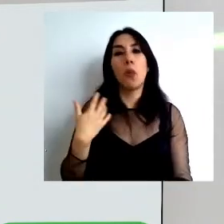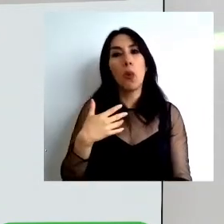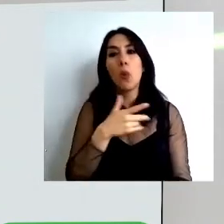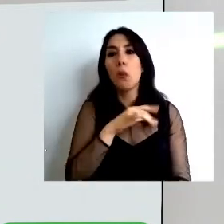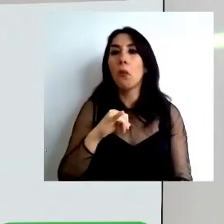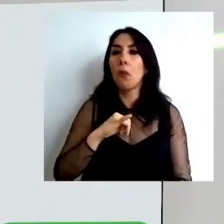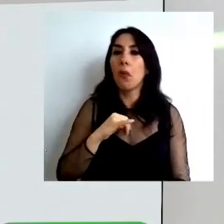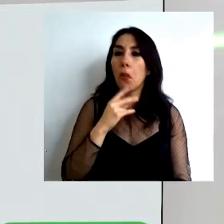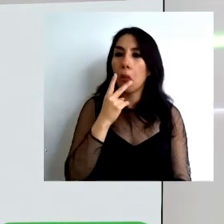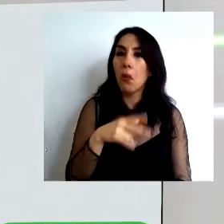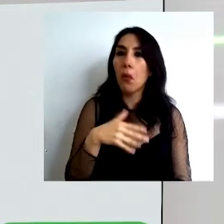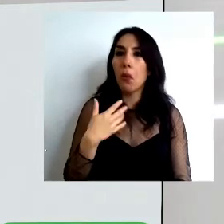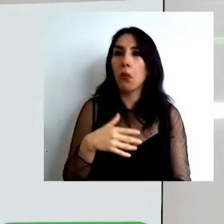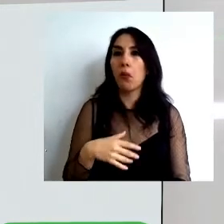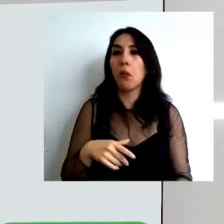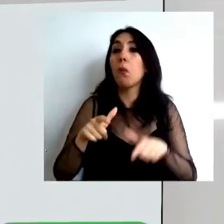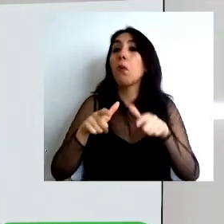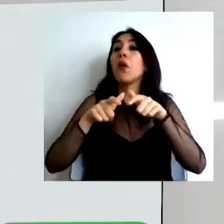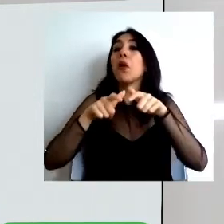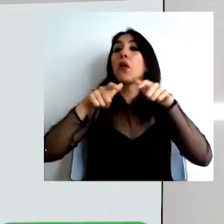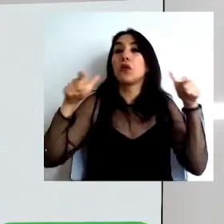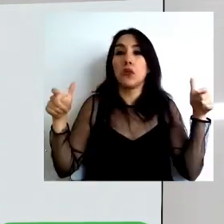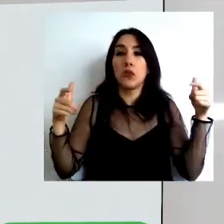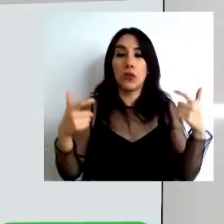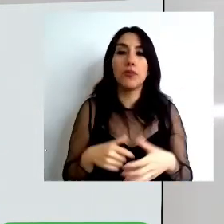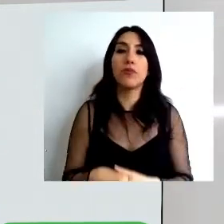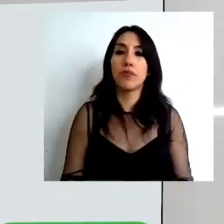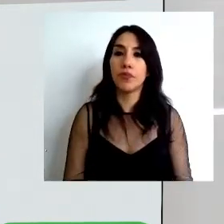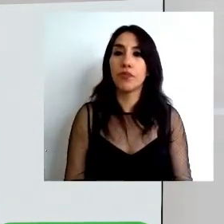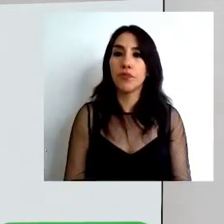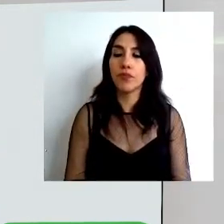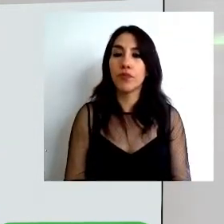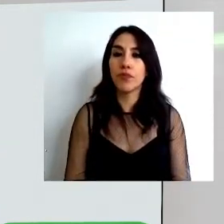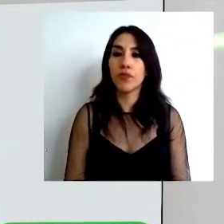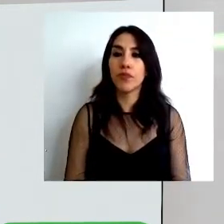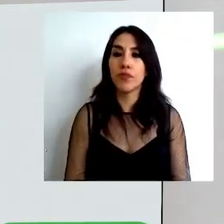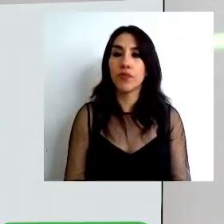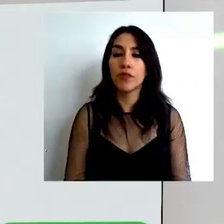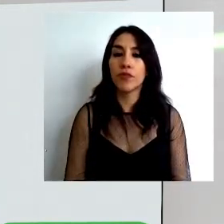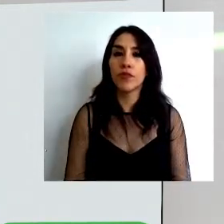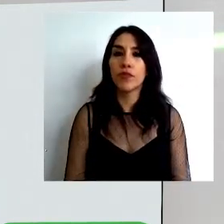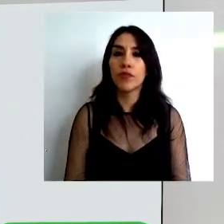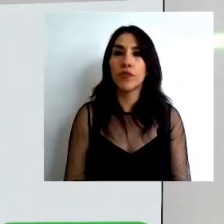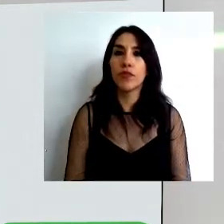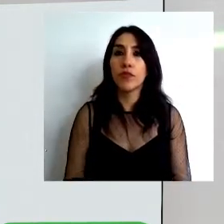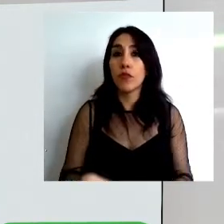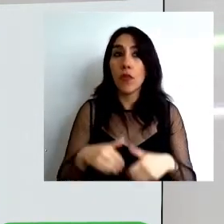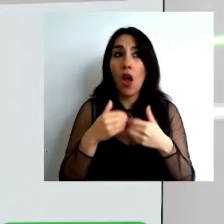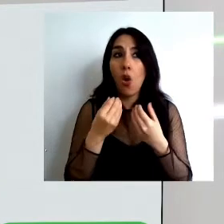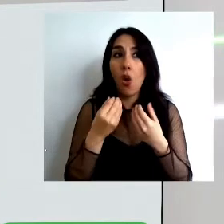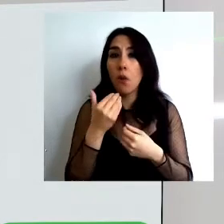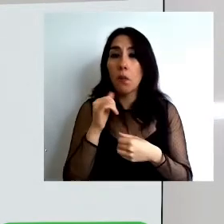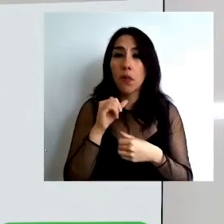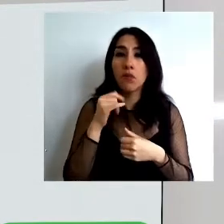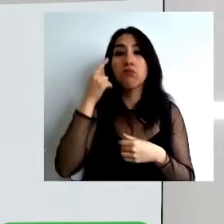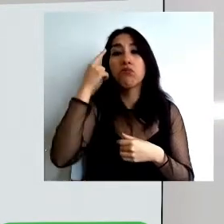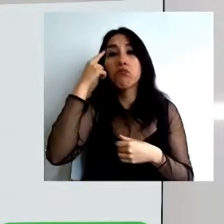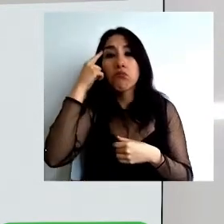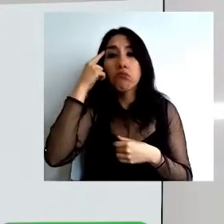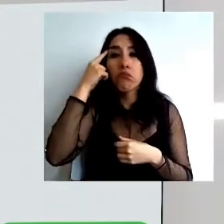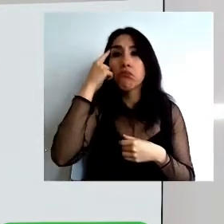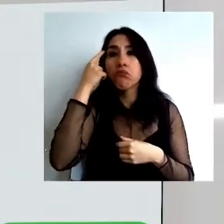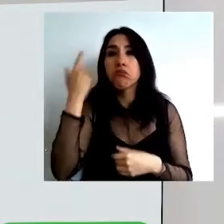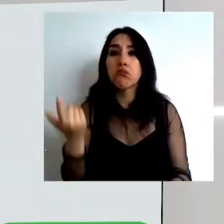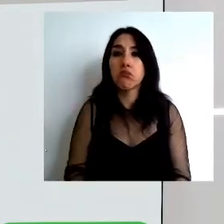would encourage us to think from ego system to more echo system. I hope this can